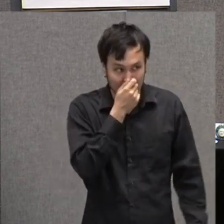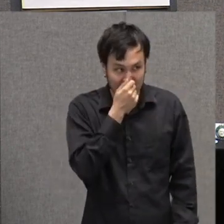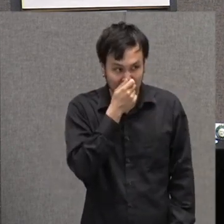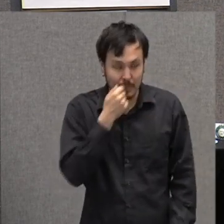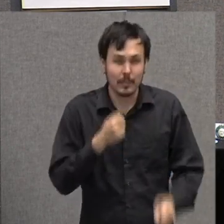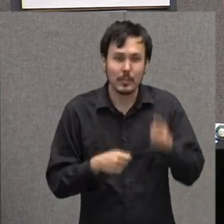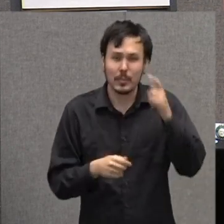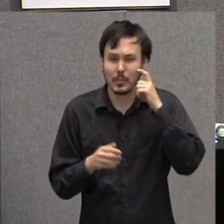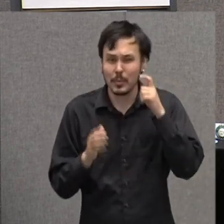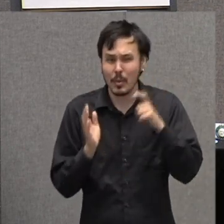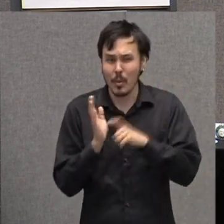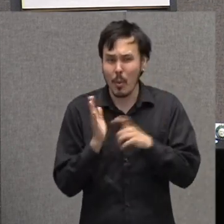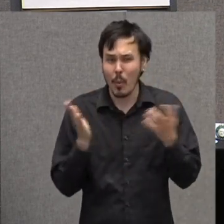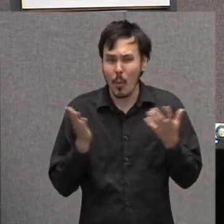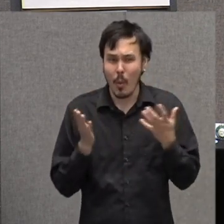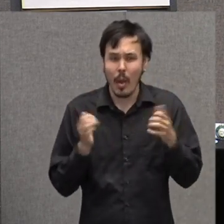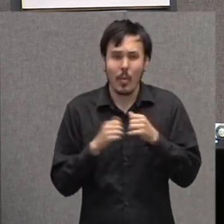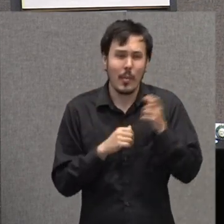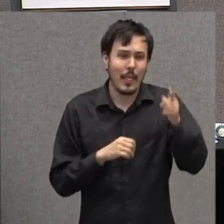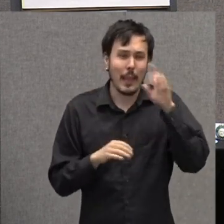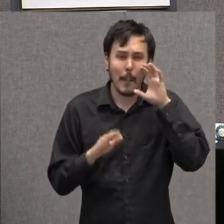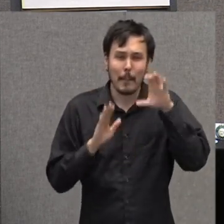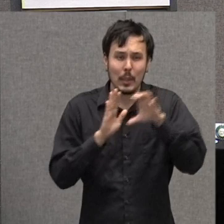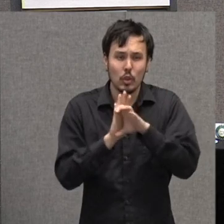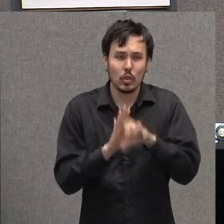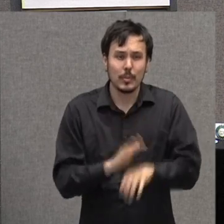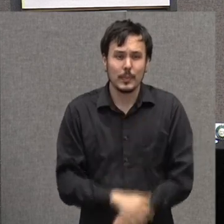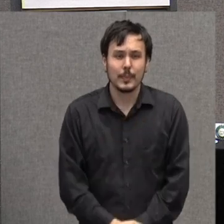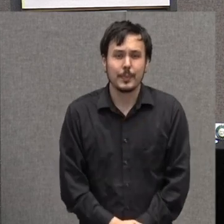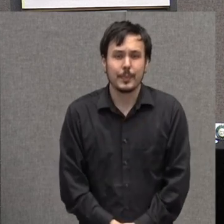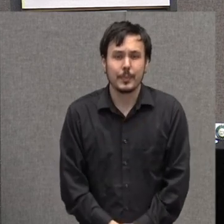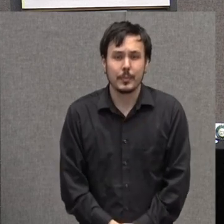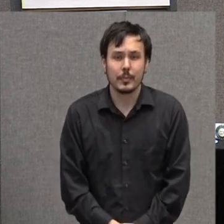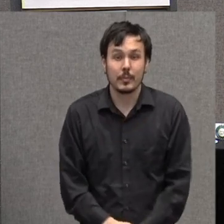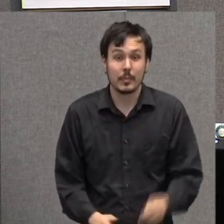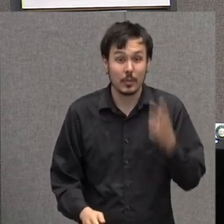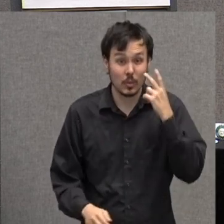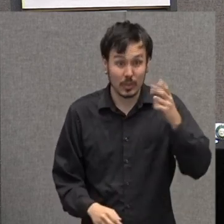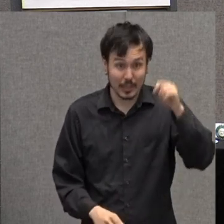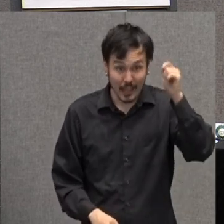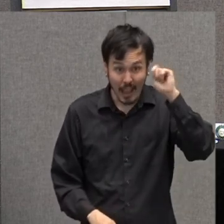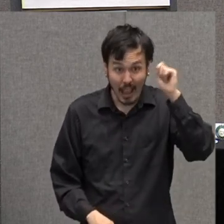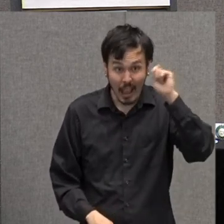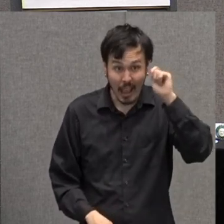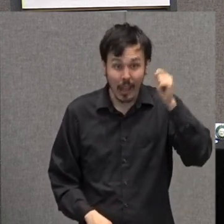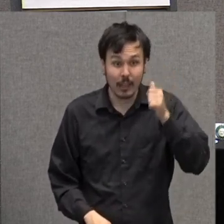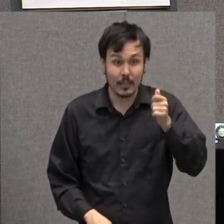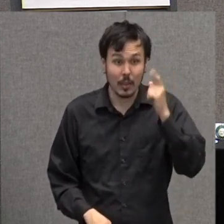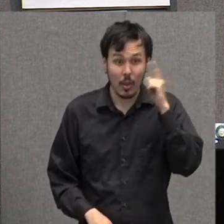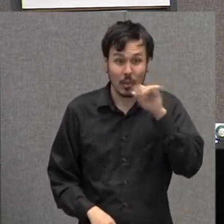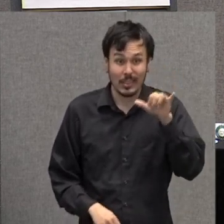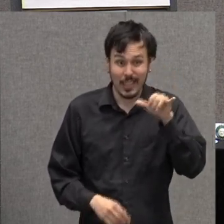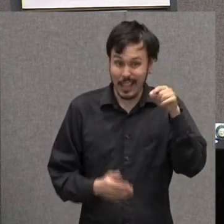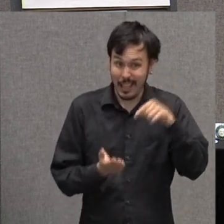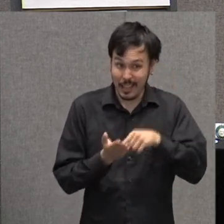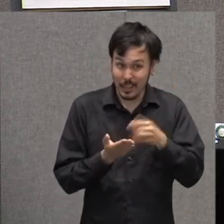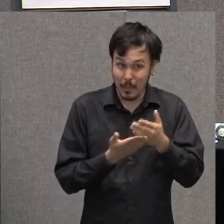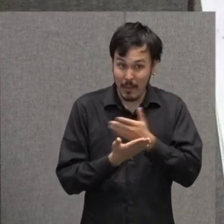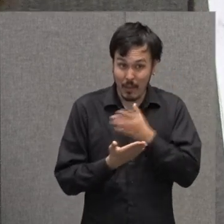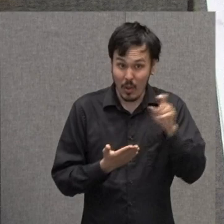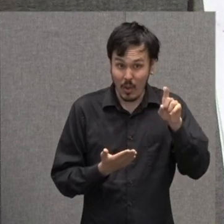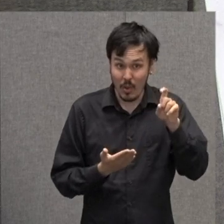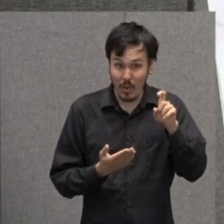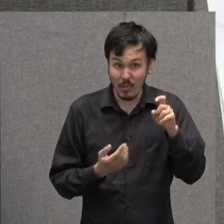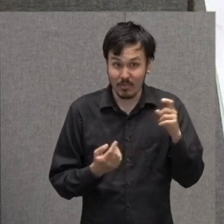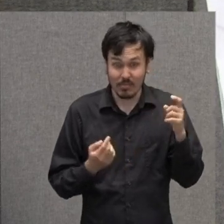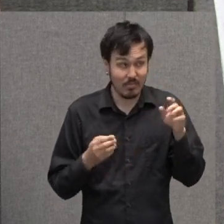What do you all at home see in this picture? Have you ever seen a hat that looks like this?